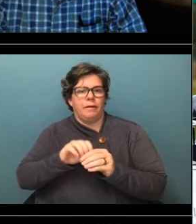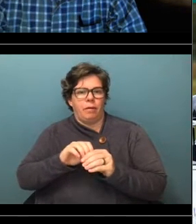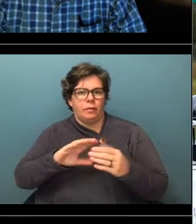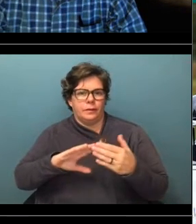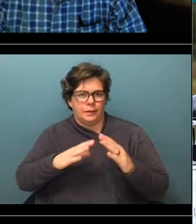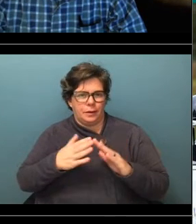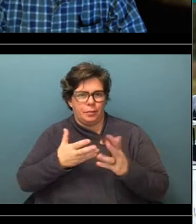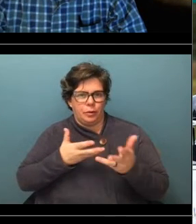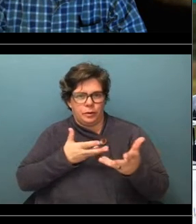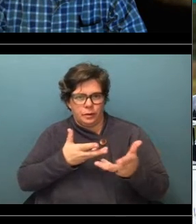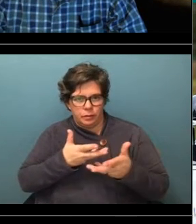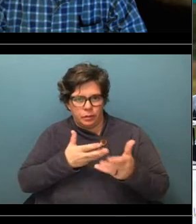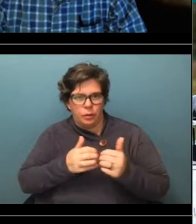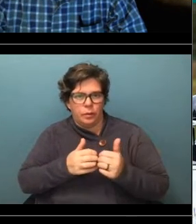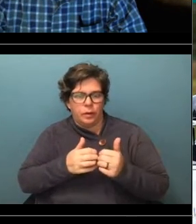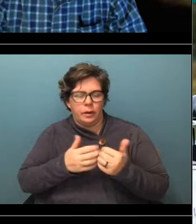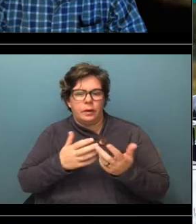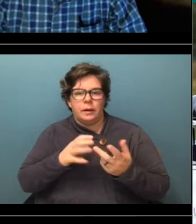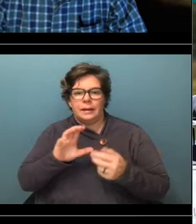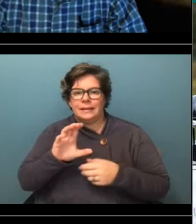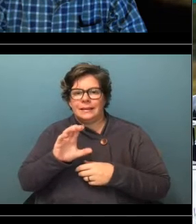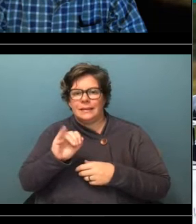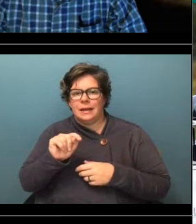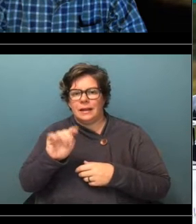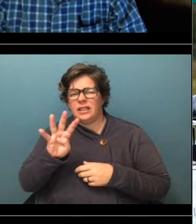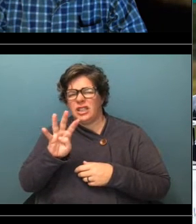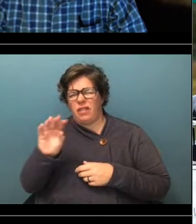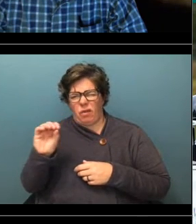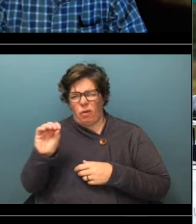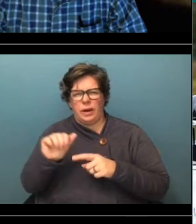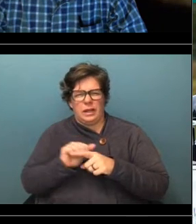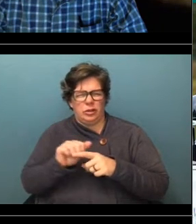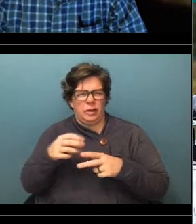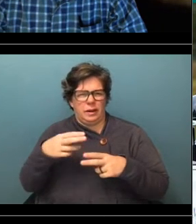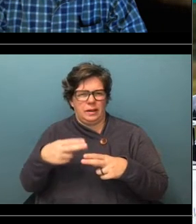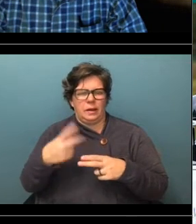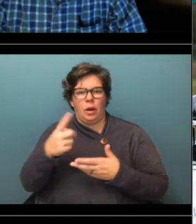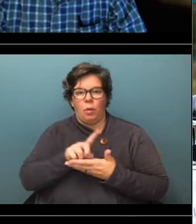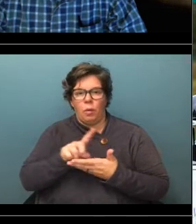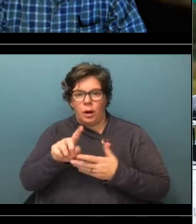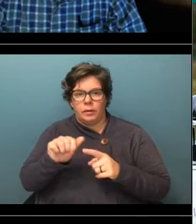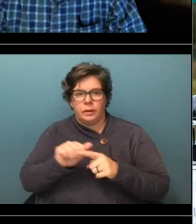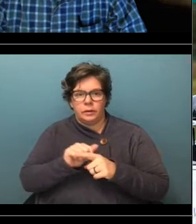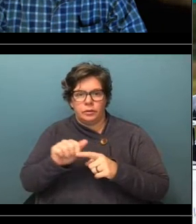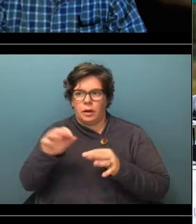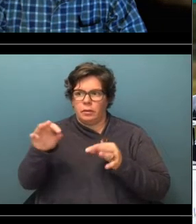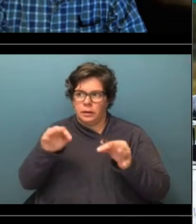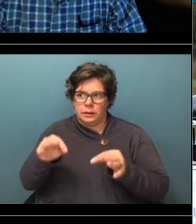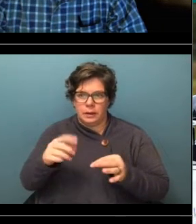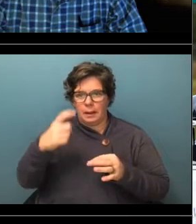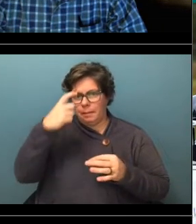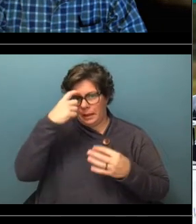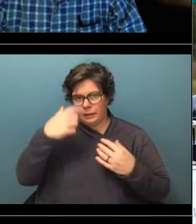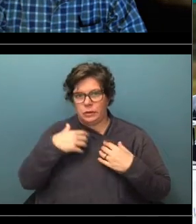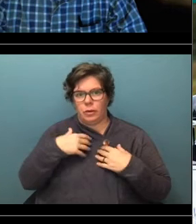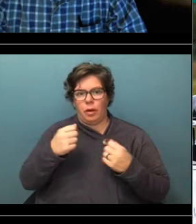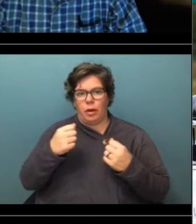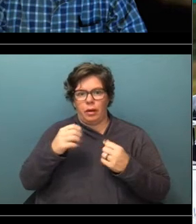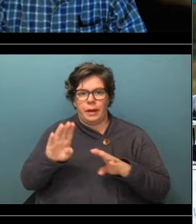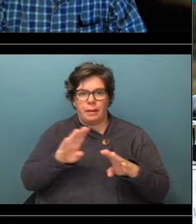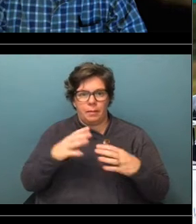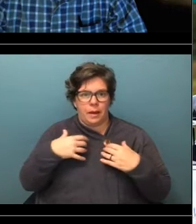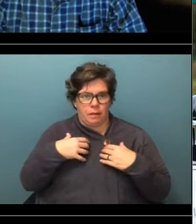of CIT 40 is what the training is called. So it's a 1-week training where we cover a lot of different mental health and behavioral